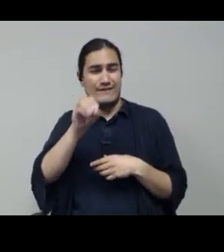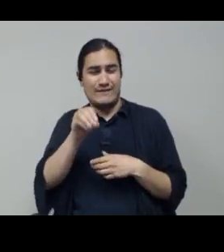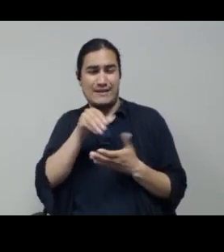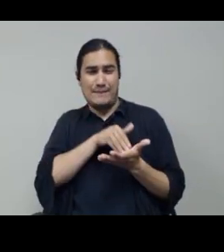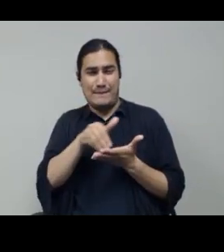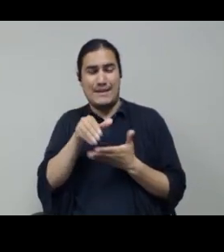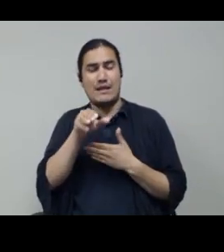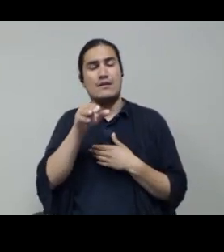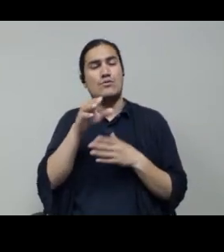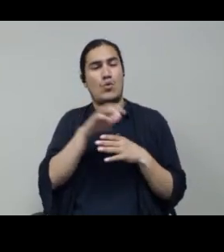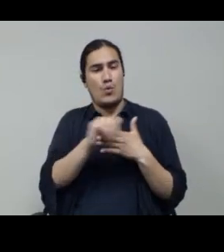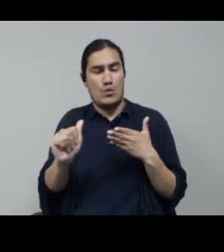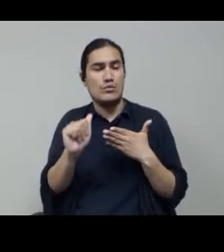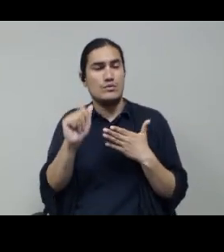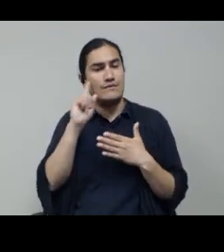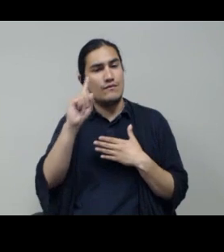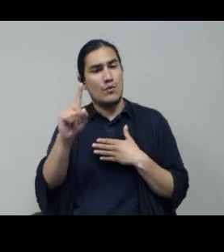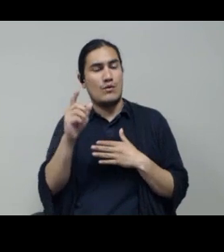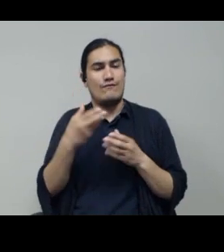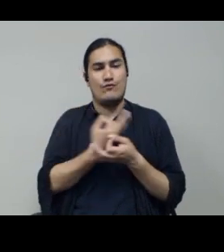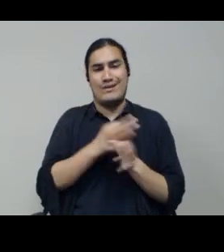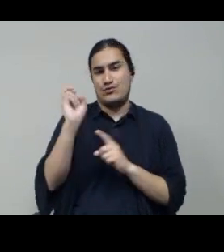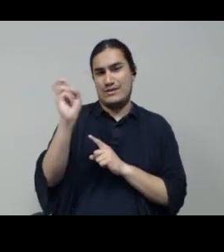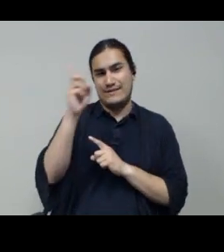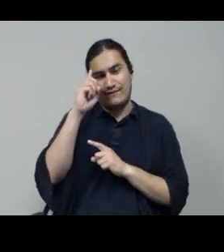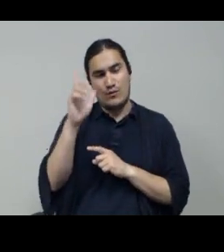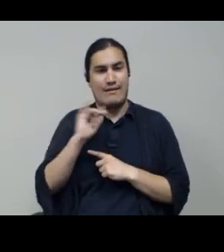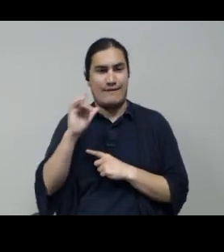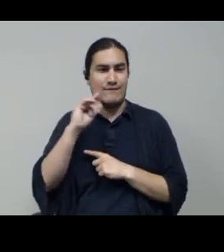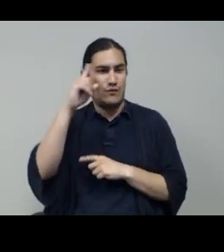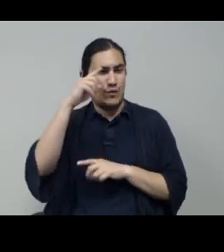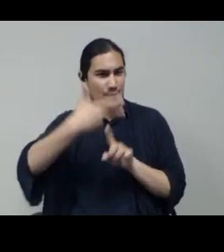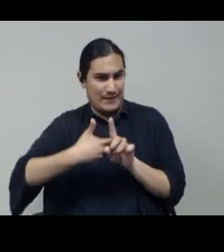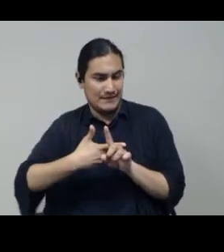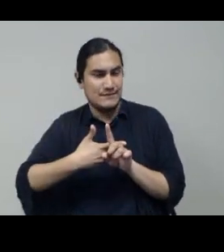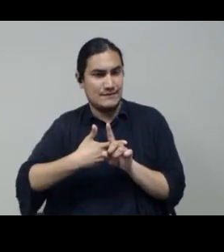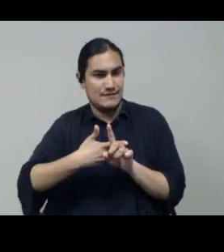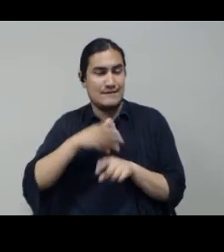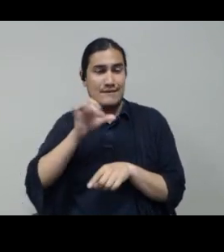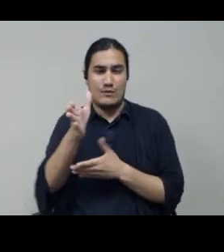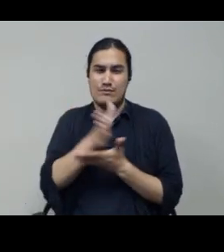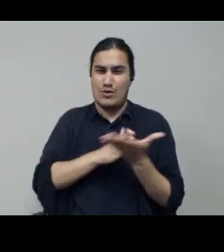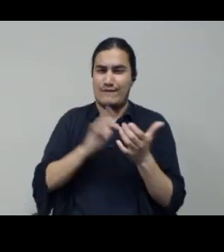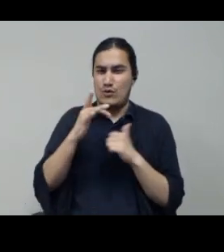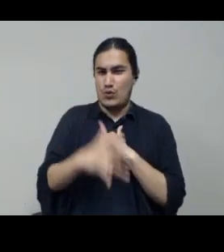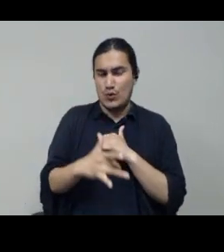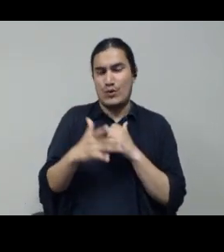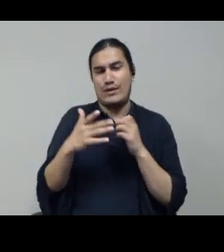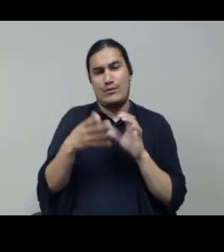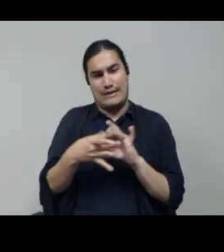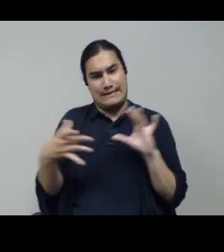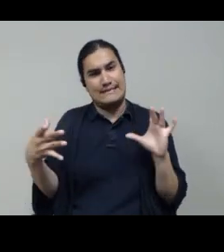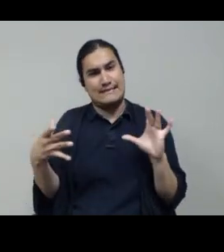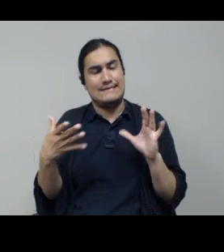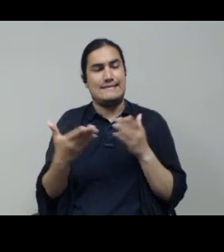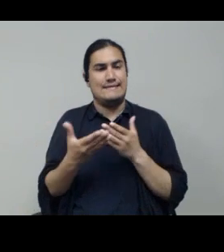rail agencies to provide free transit for Californians for 3 months, which was part of the early broad-based relief